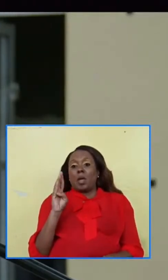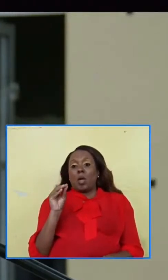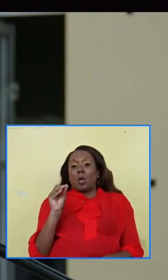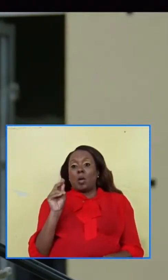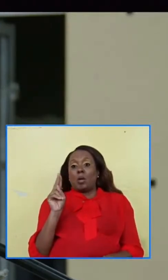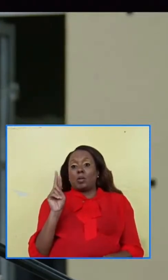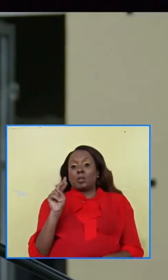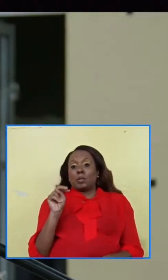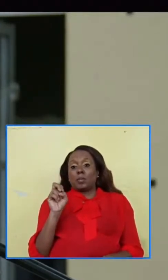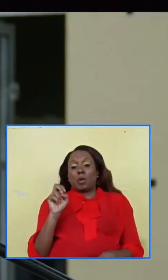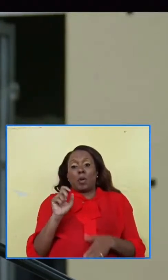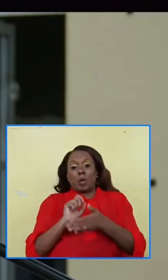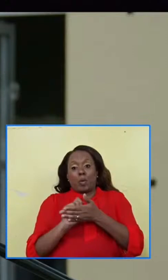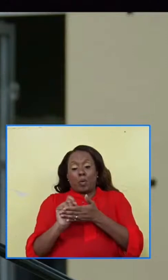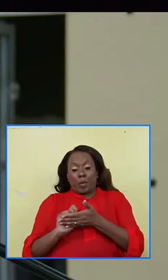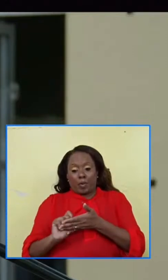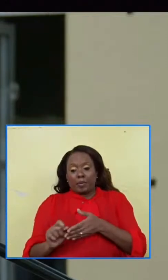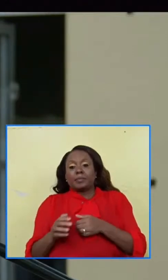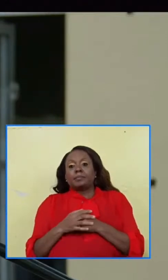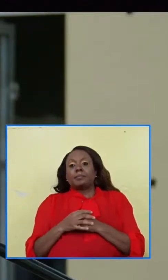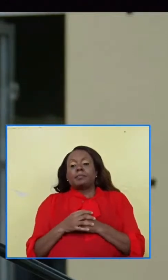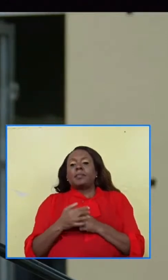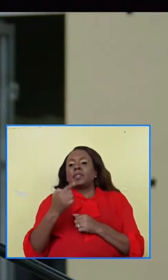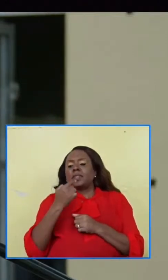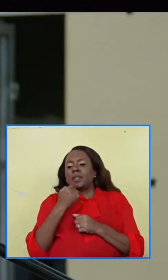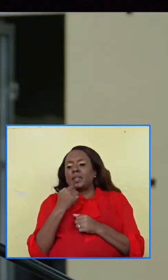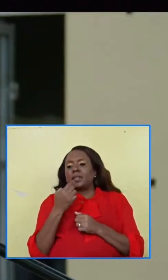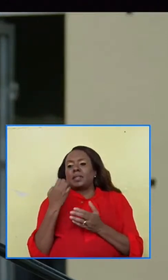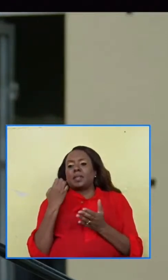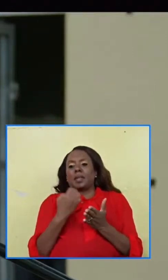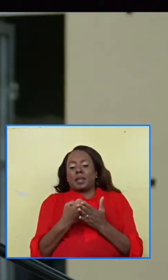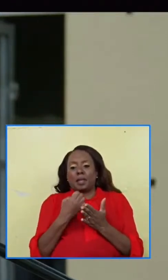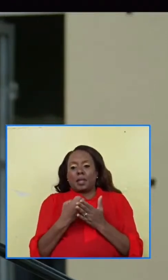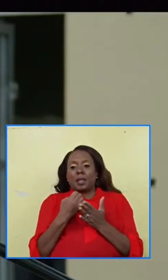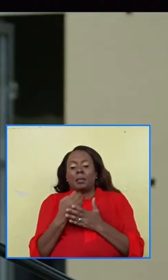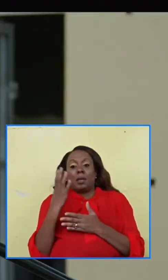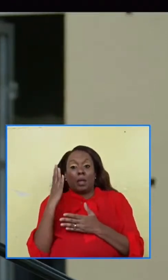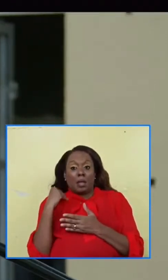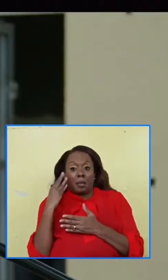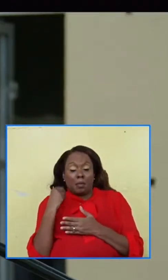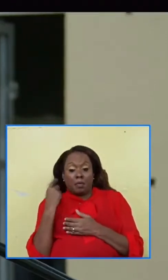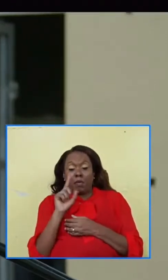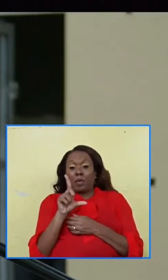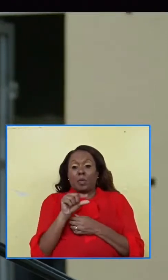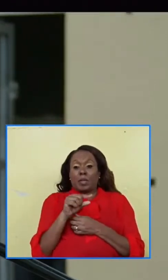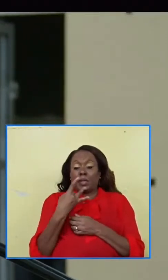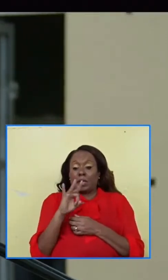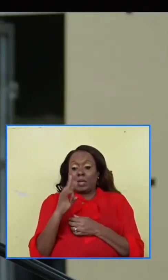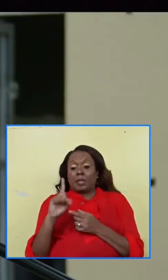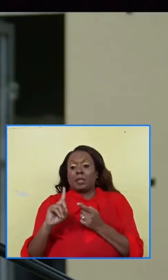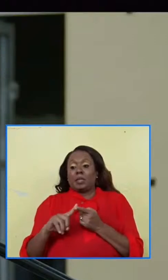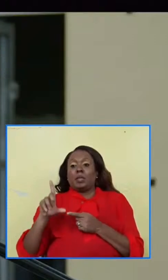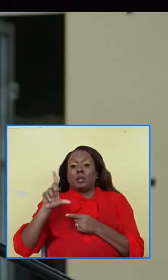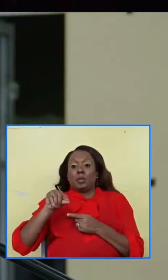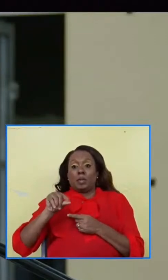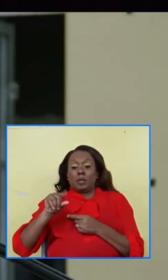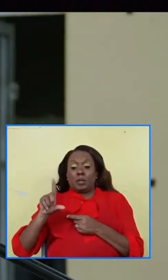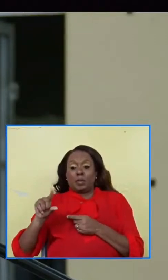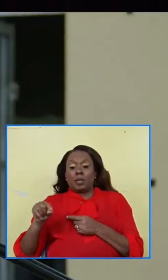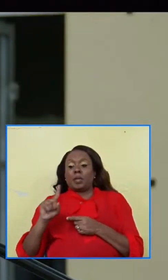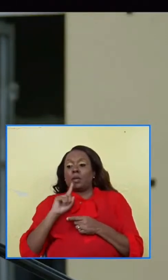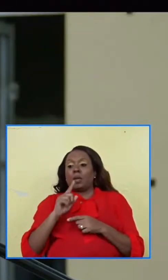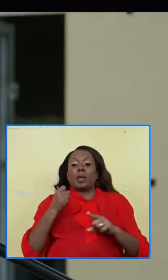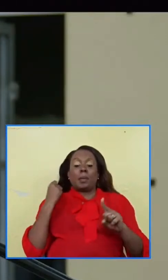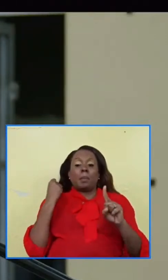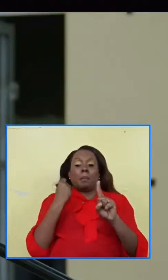the economic, using your report, the economic experience of the years 2018 to 2020